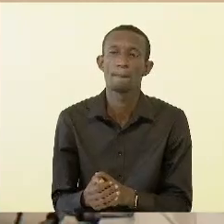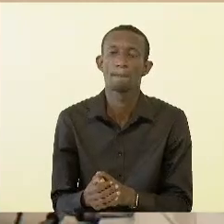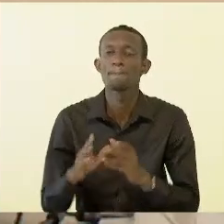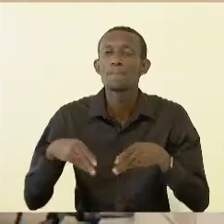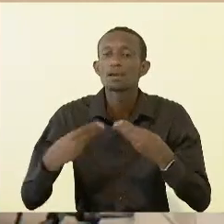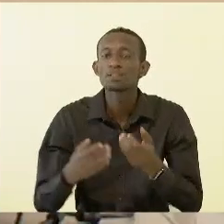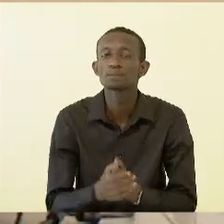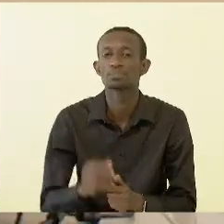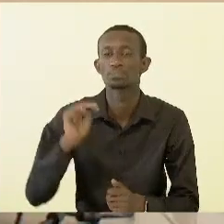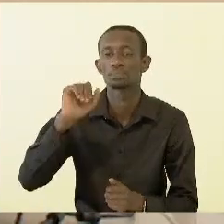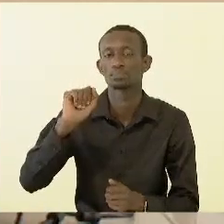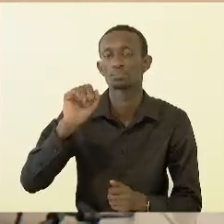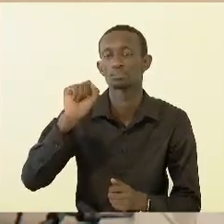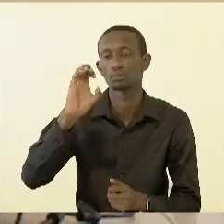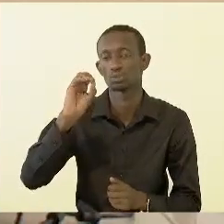the sodium carbonate,